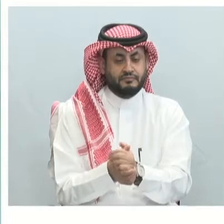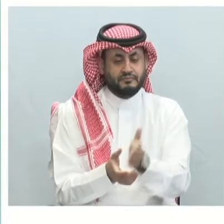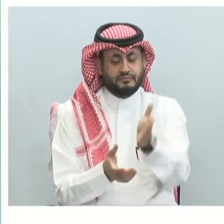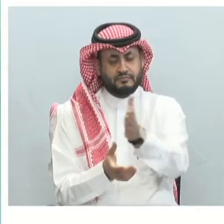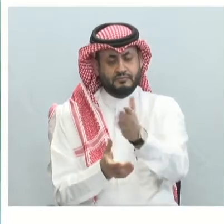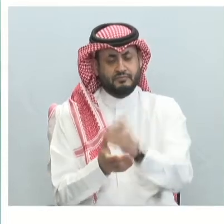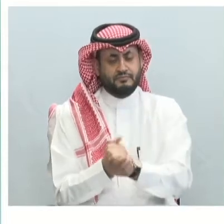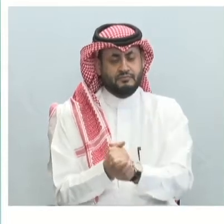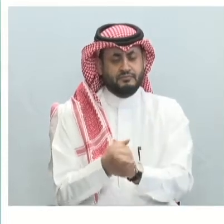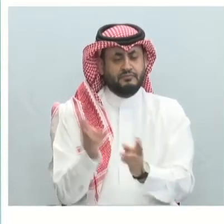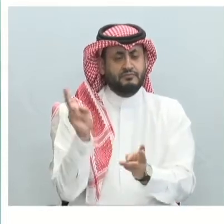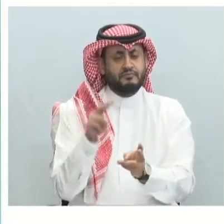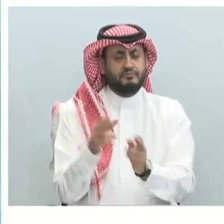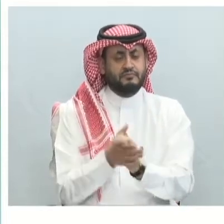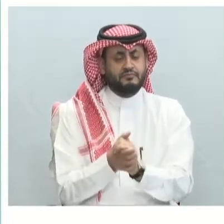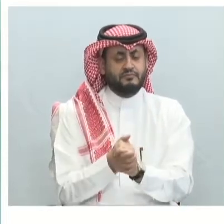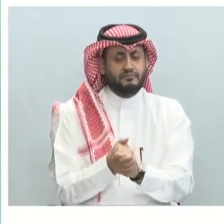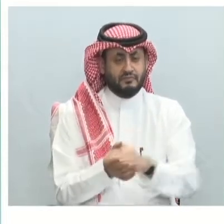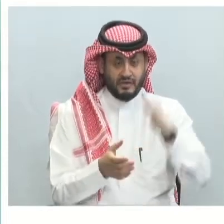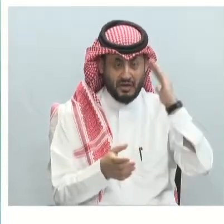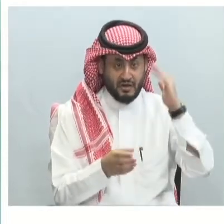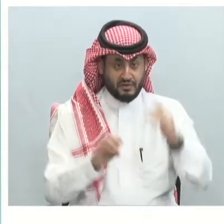Samir says...